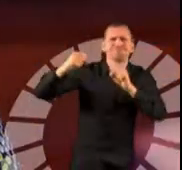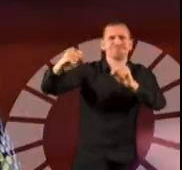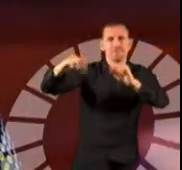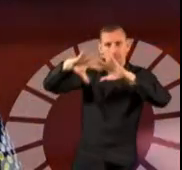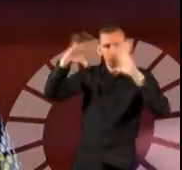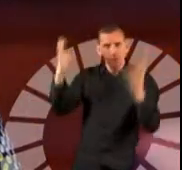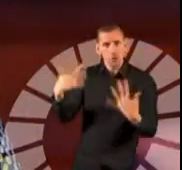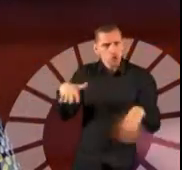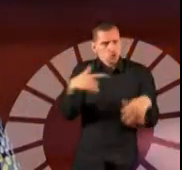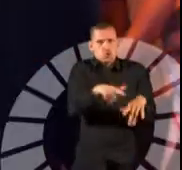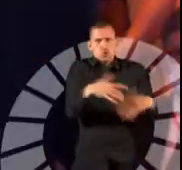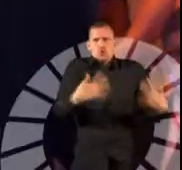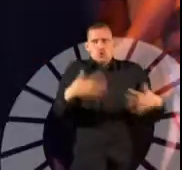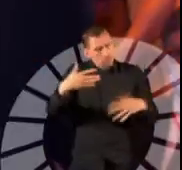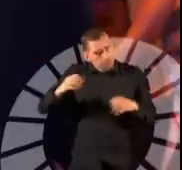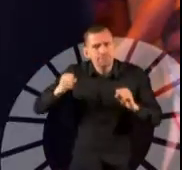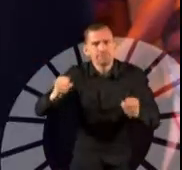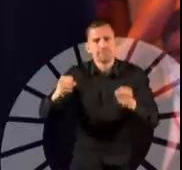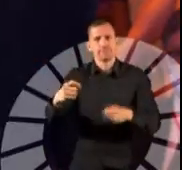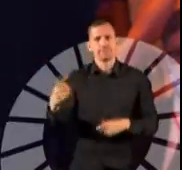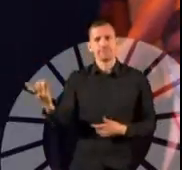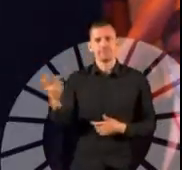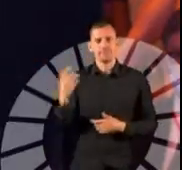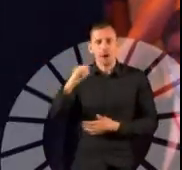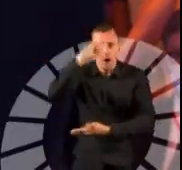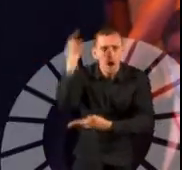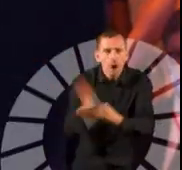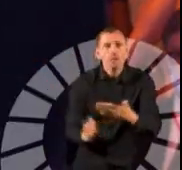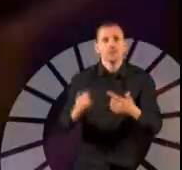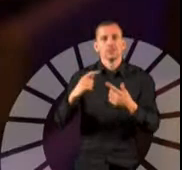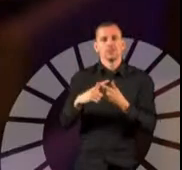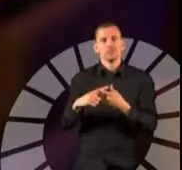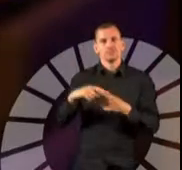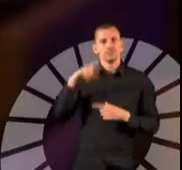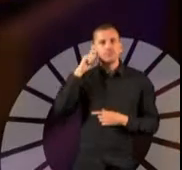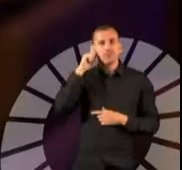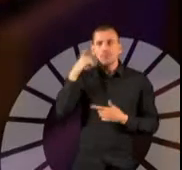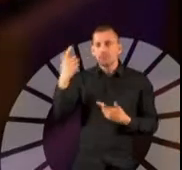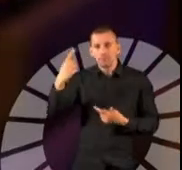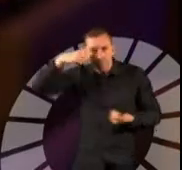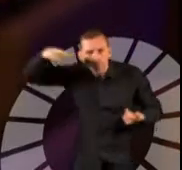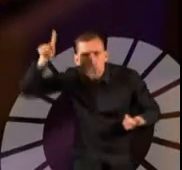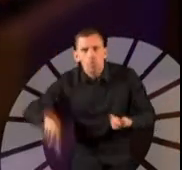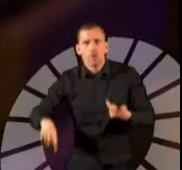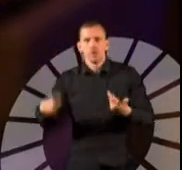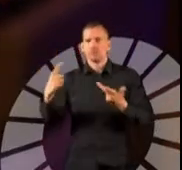in public life, philosophers, judges, artists, journalists. And also I'd like to